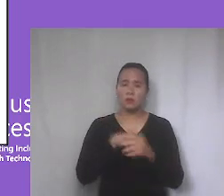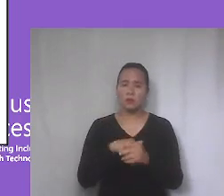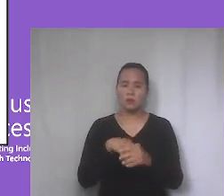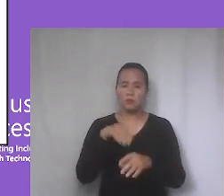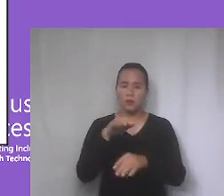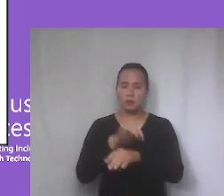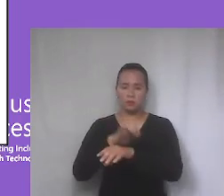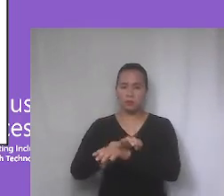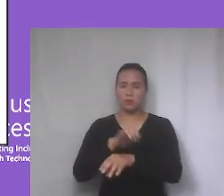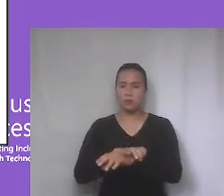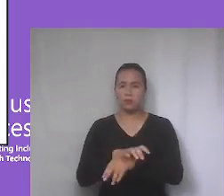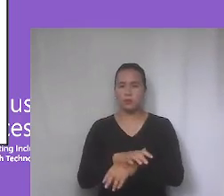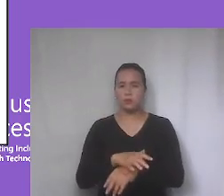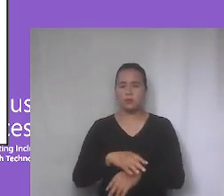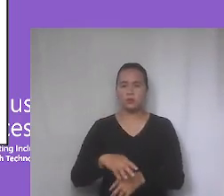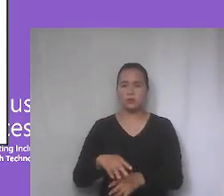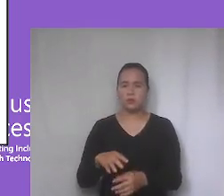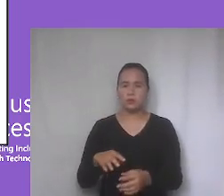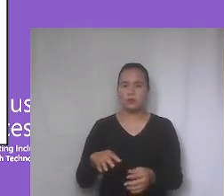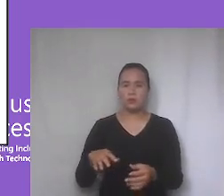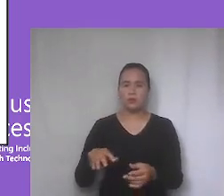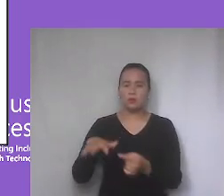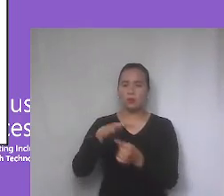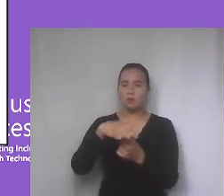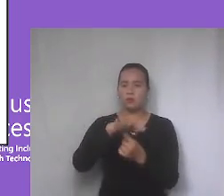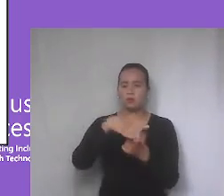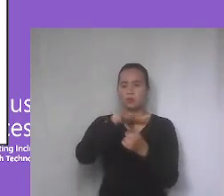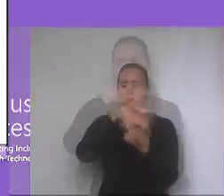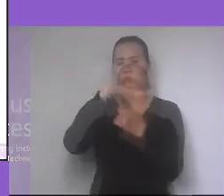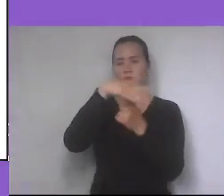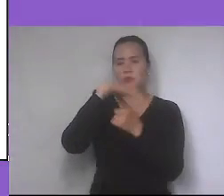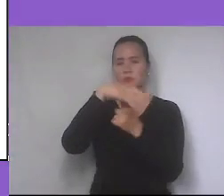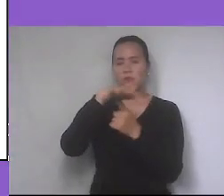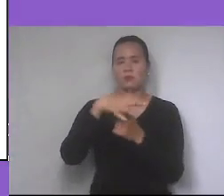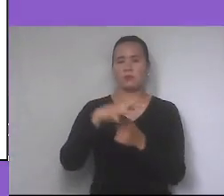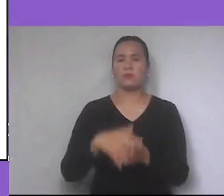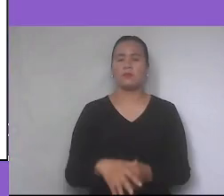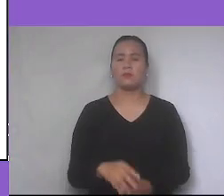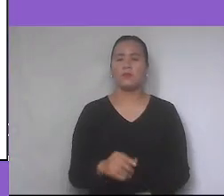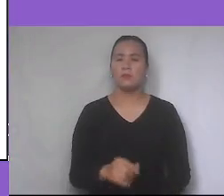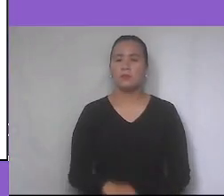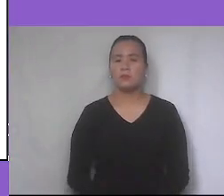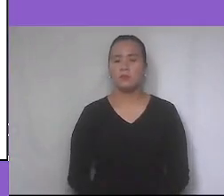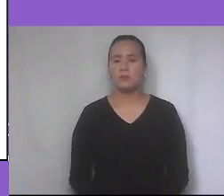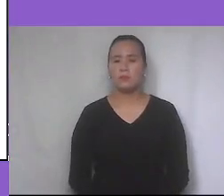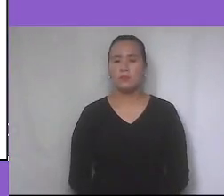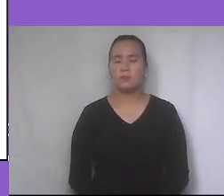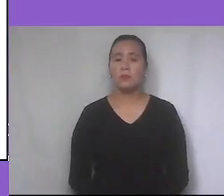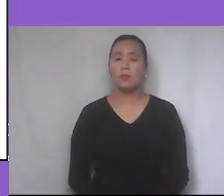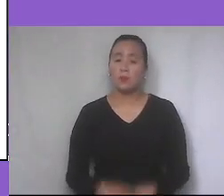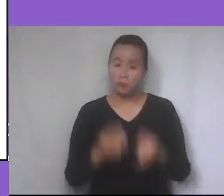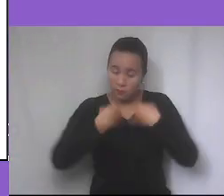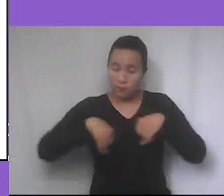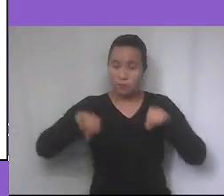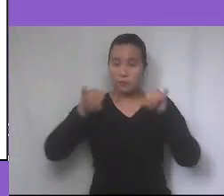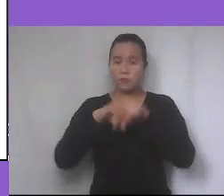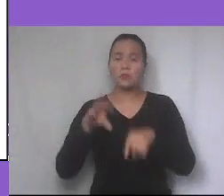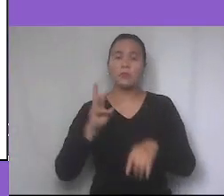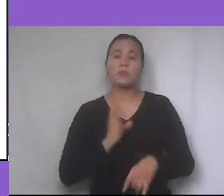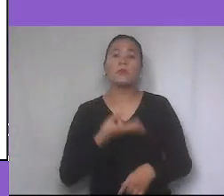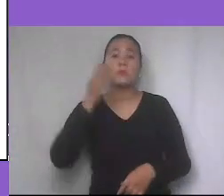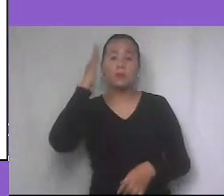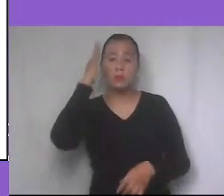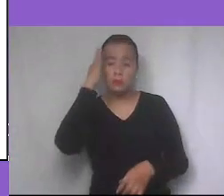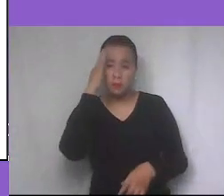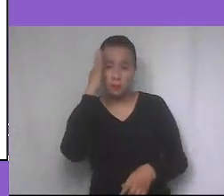helicopter. Helicopter. Apat yon. But importante na alam natin yon kasi we need to